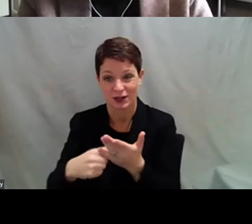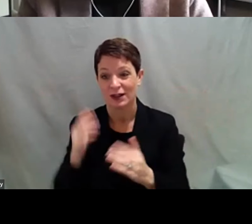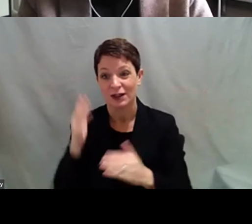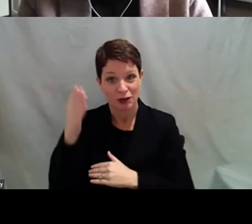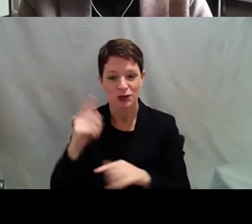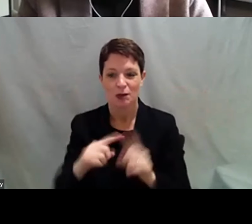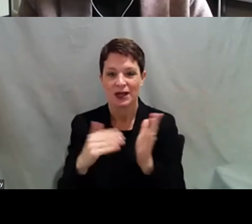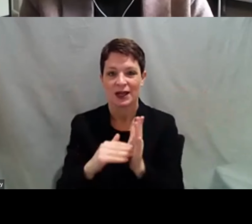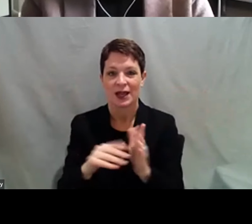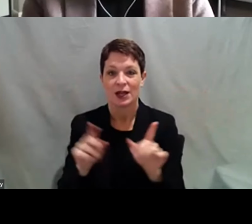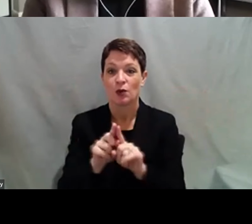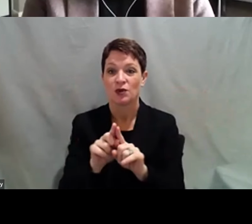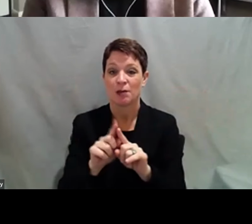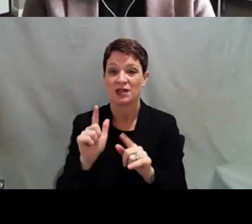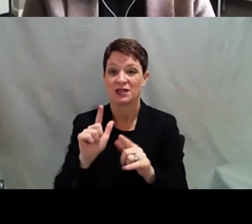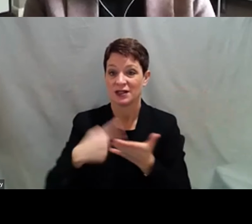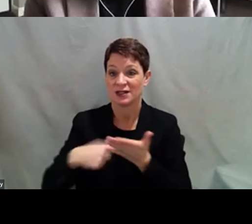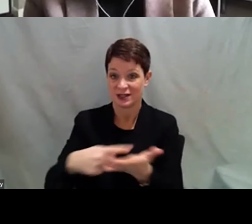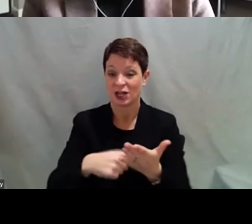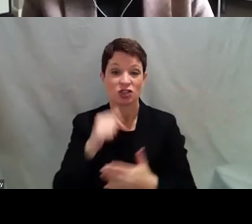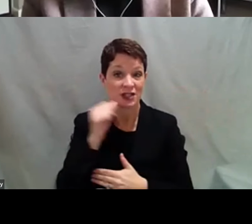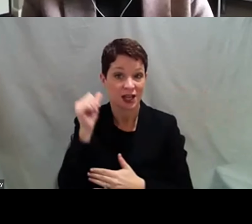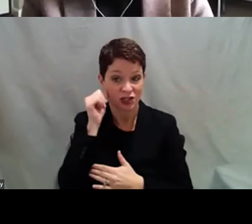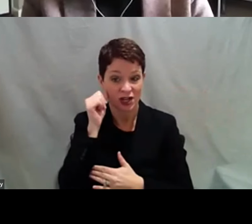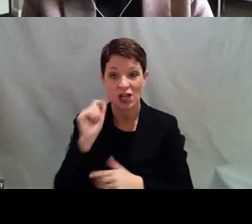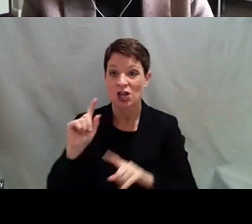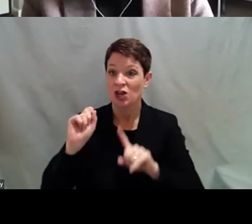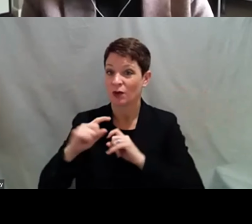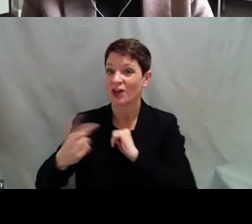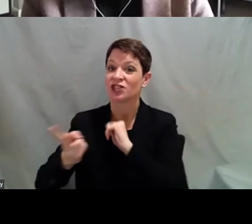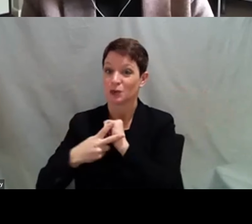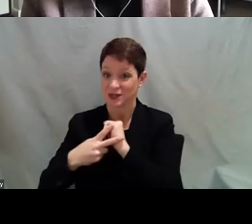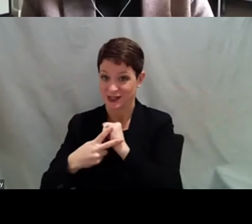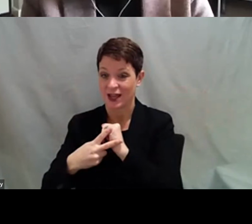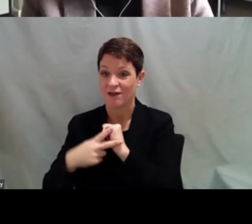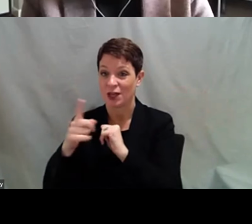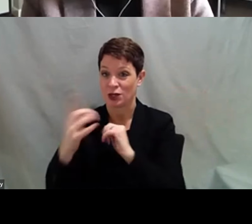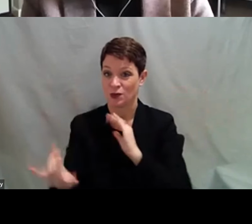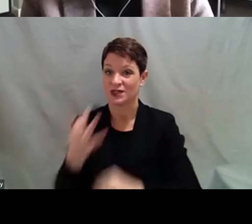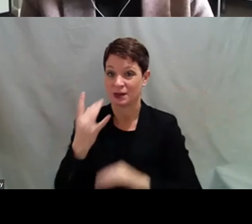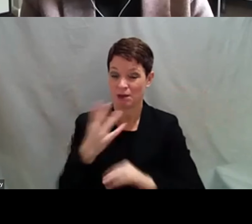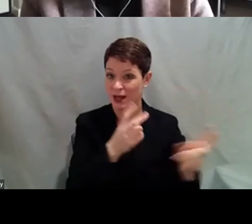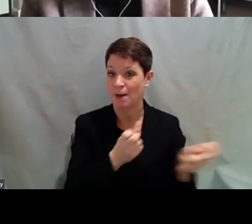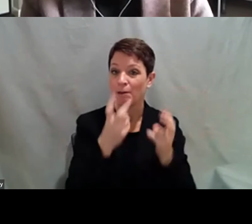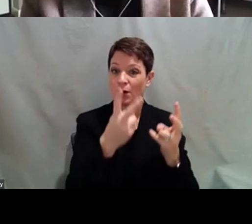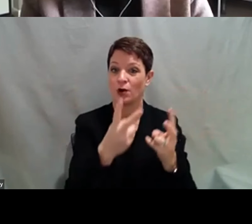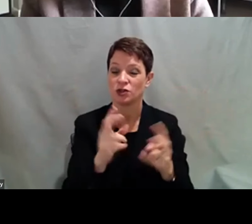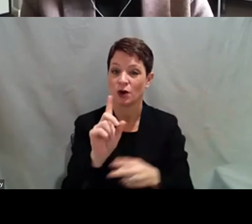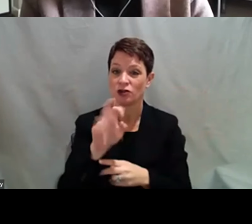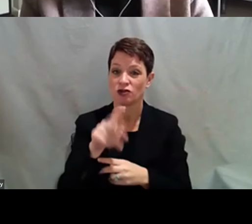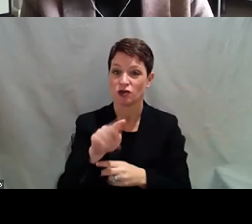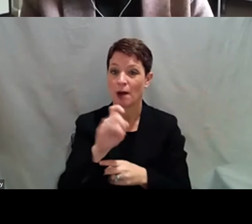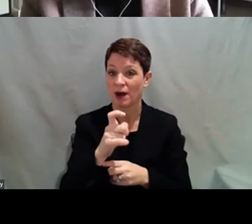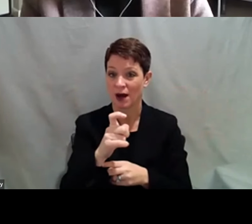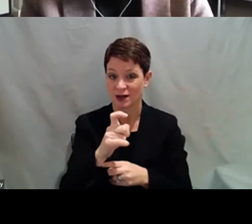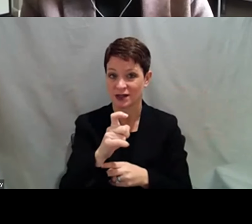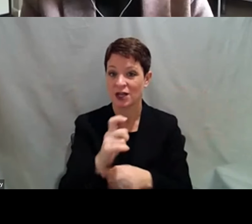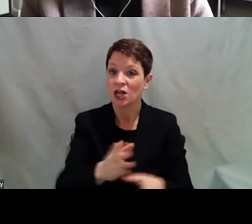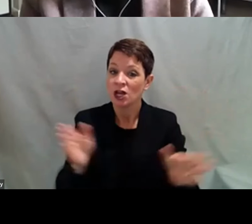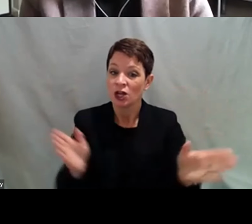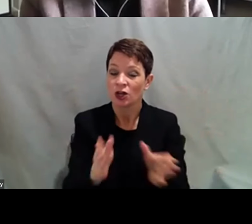is, like with the roundtable, we're going to save the questions that everyone submitted and post them to our Dropbox. Encourage